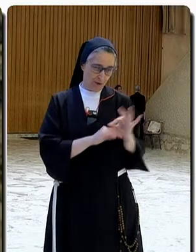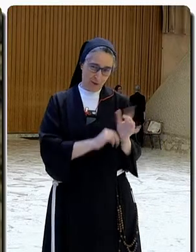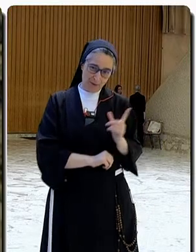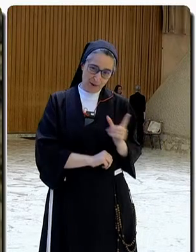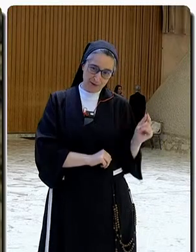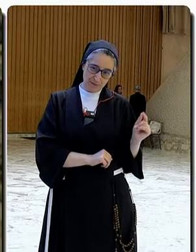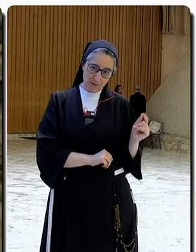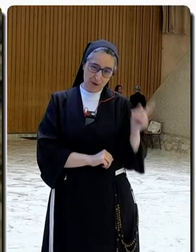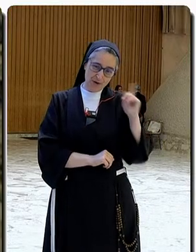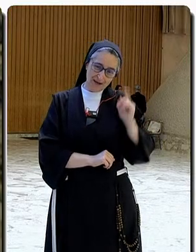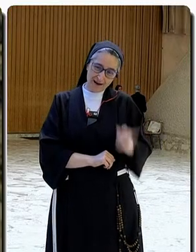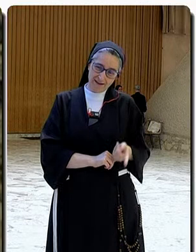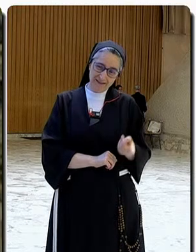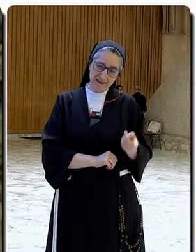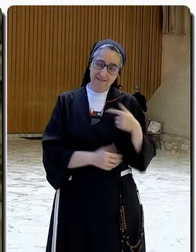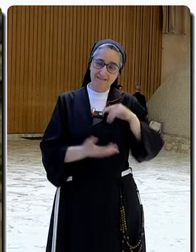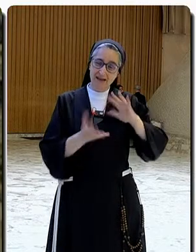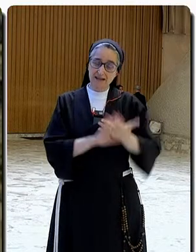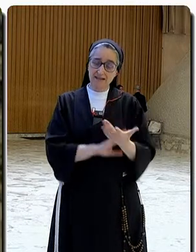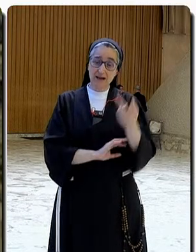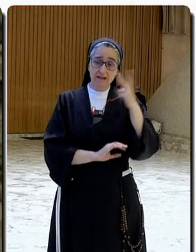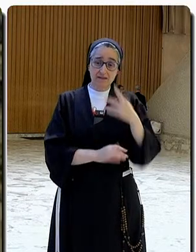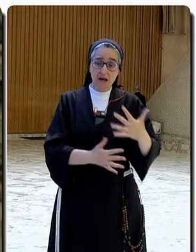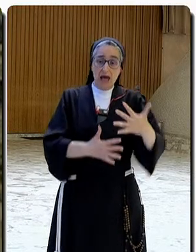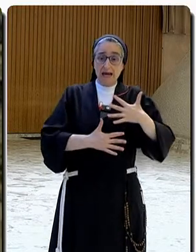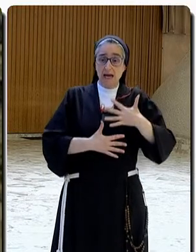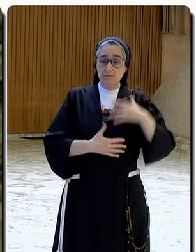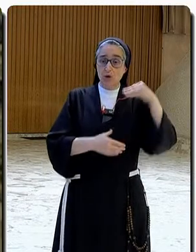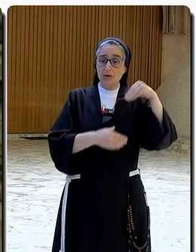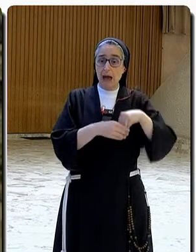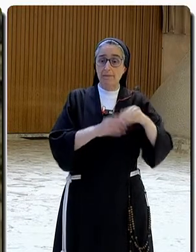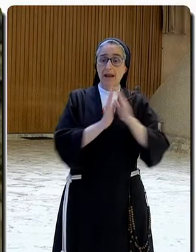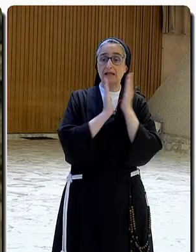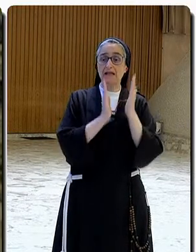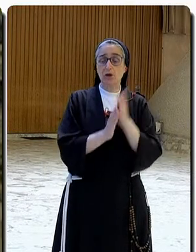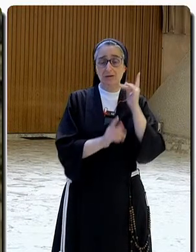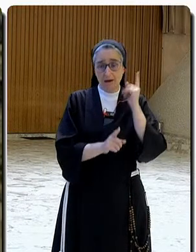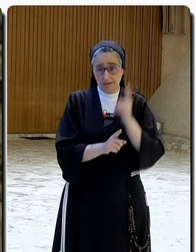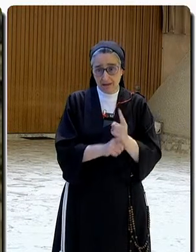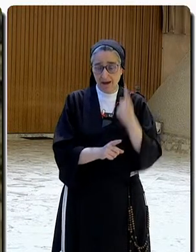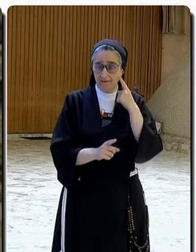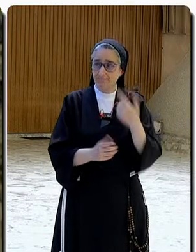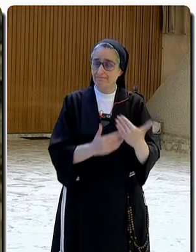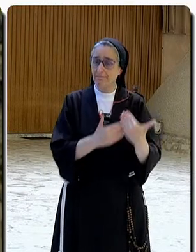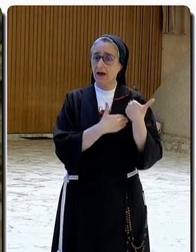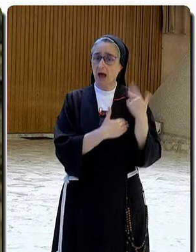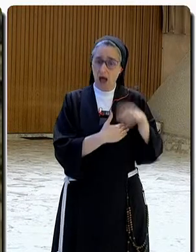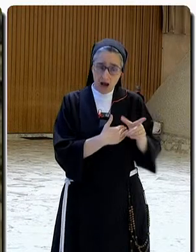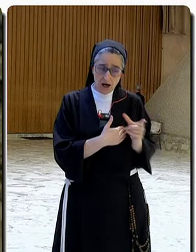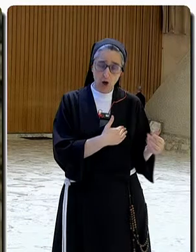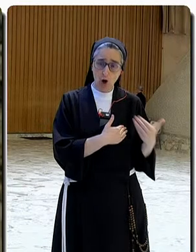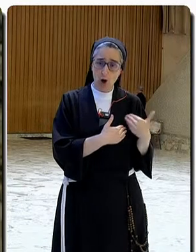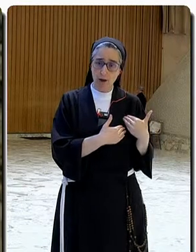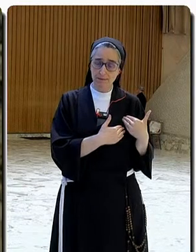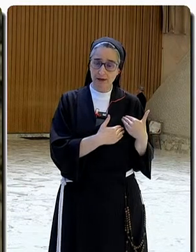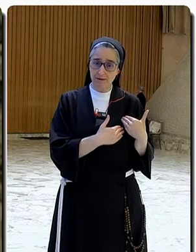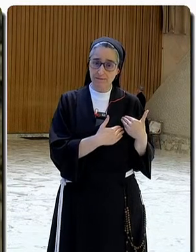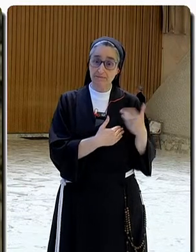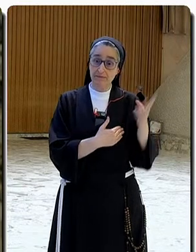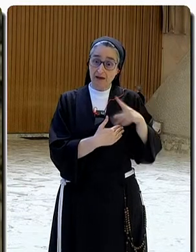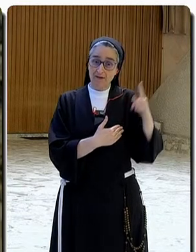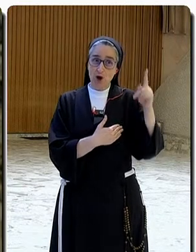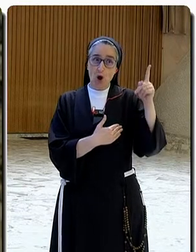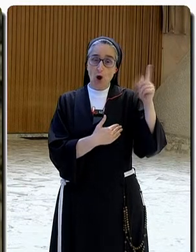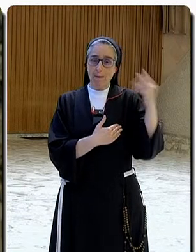be co-responsible in the pastoral ministry of the Church, in spite of the fact that this appeal has